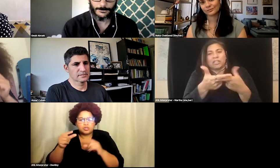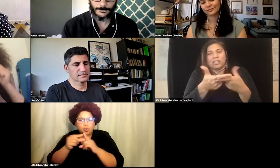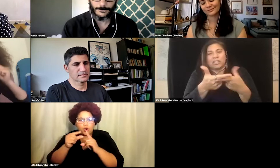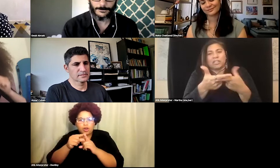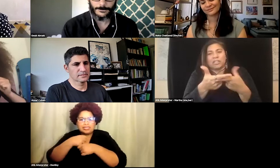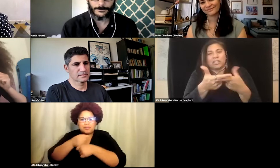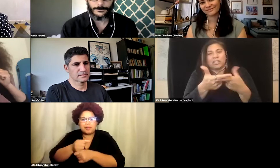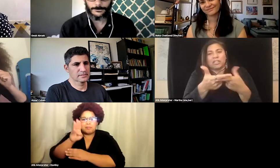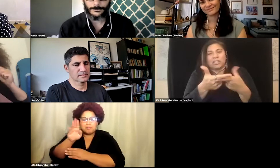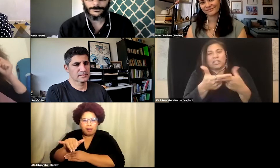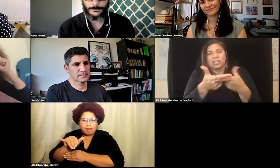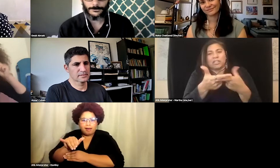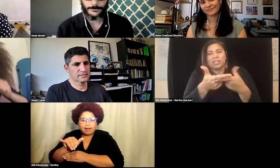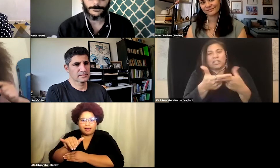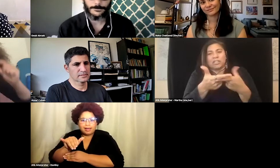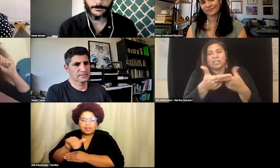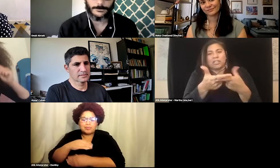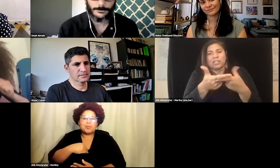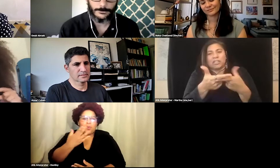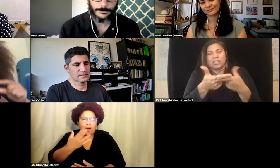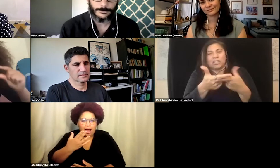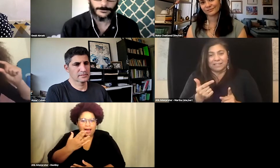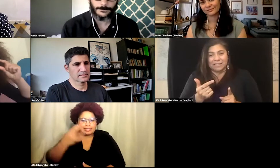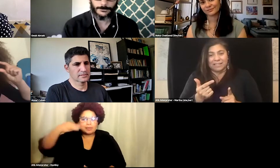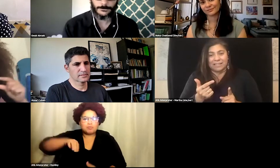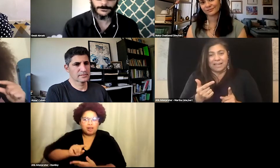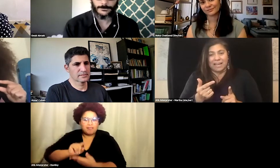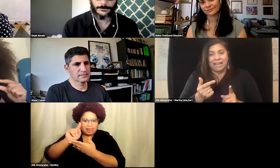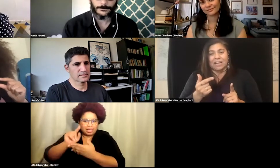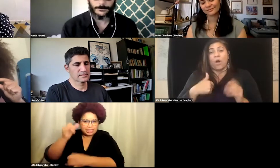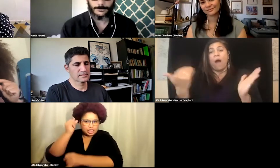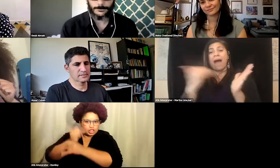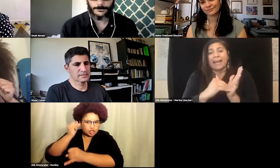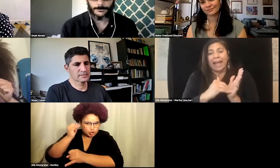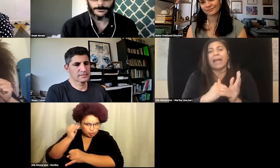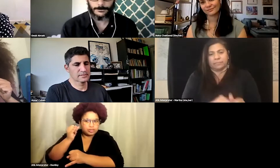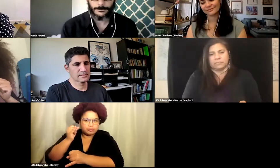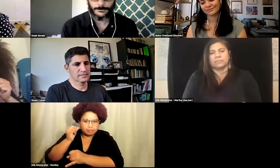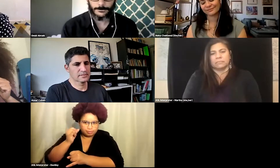fabricated by a white privileged institution.